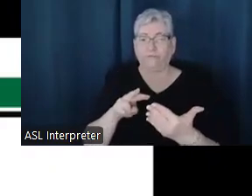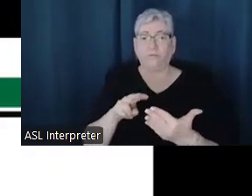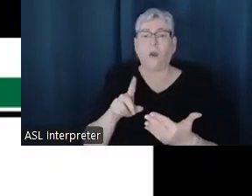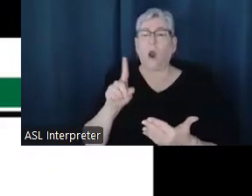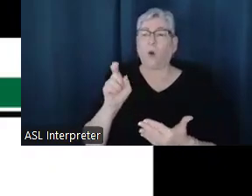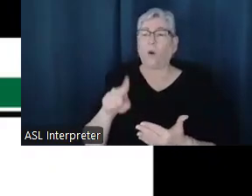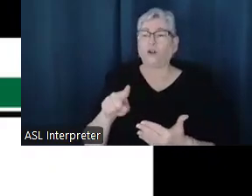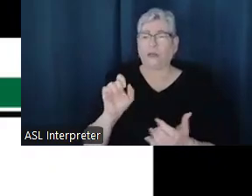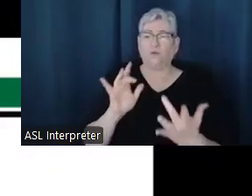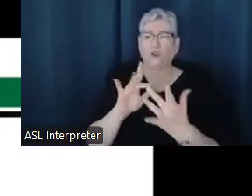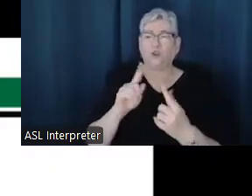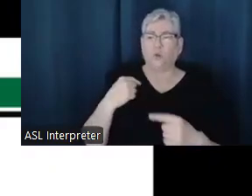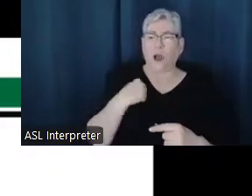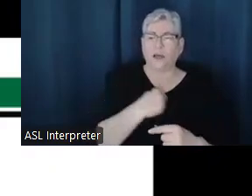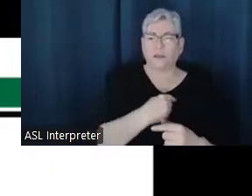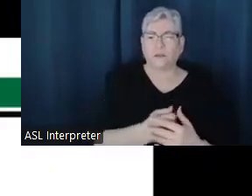ahead.